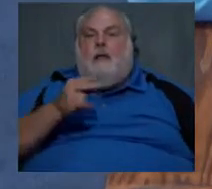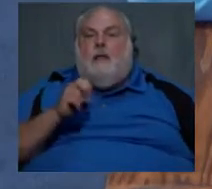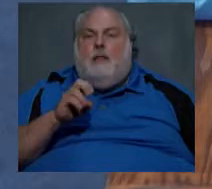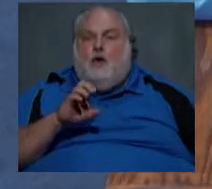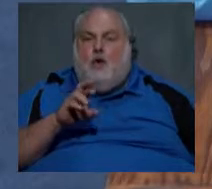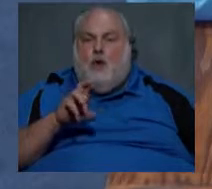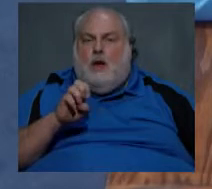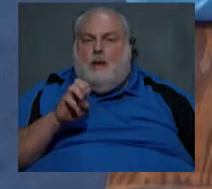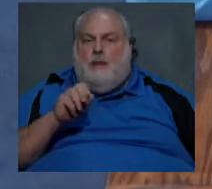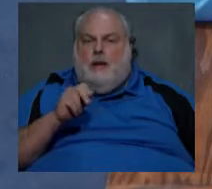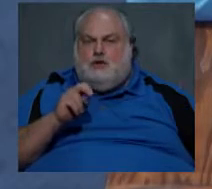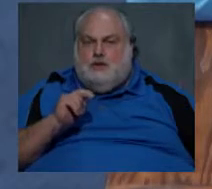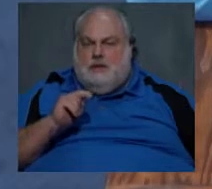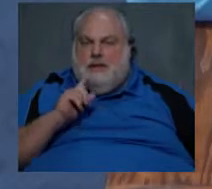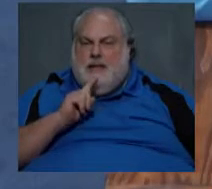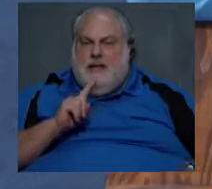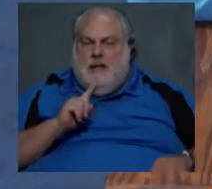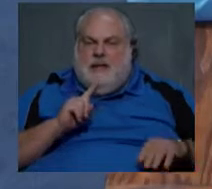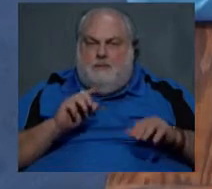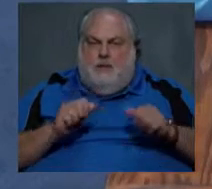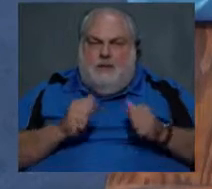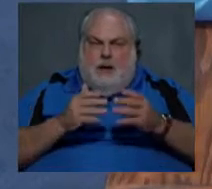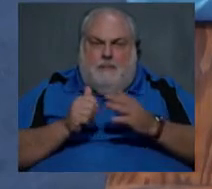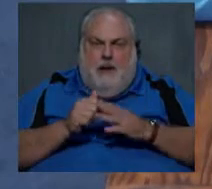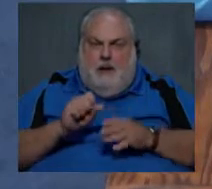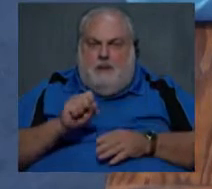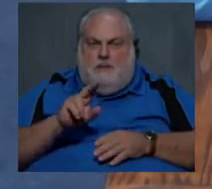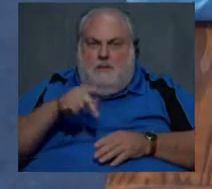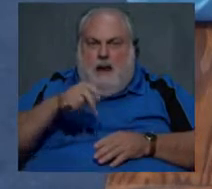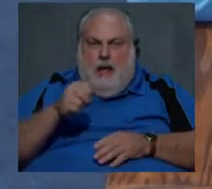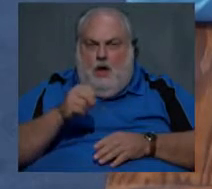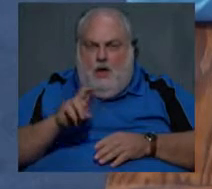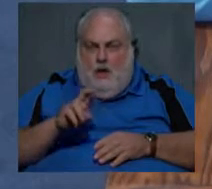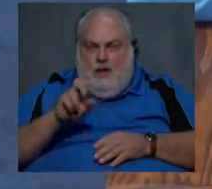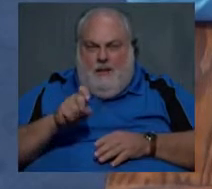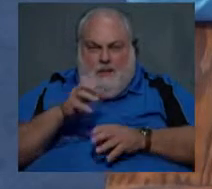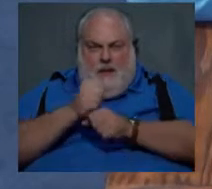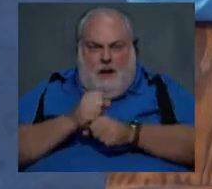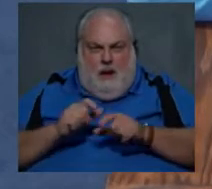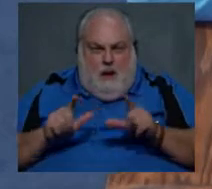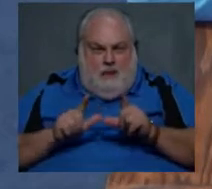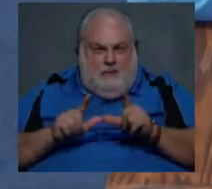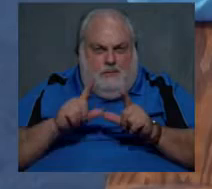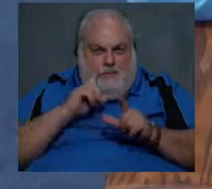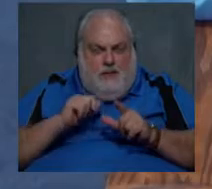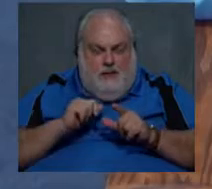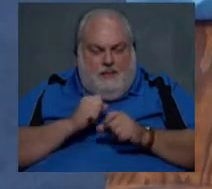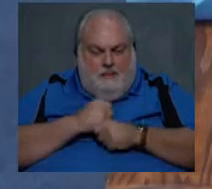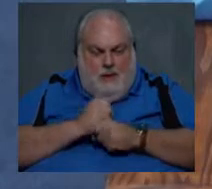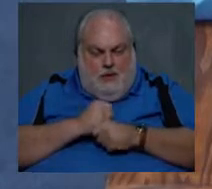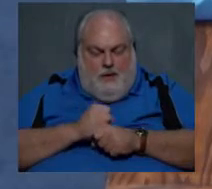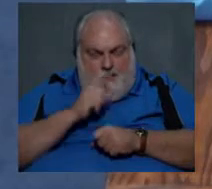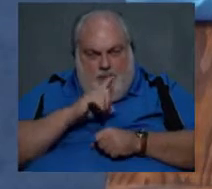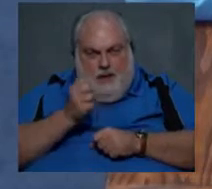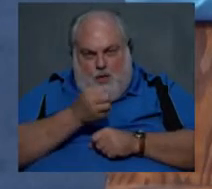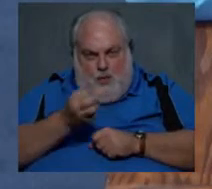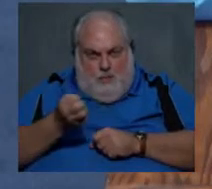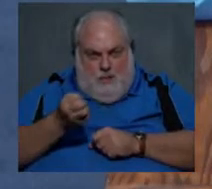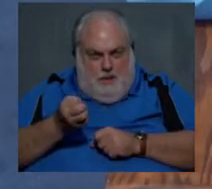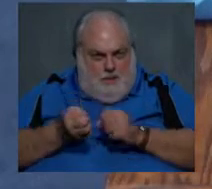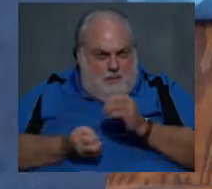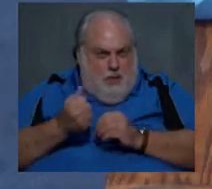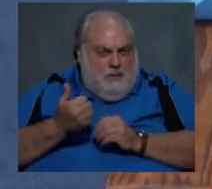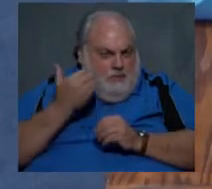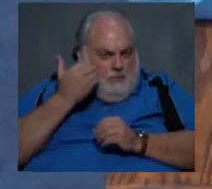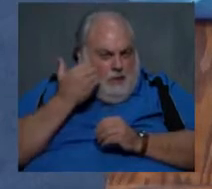Quality. They receive an air discharge permit. The manufacturer of the equipment is the most familiar with their equipment, so